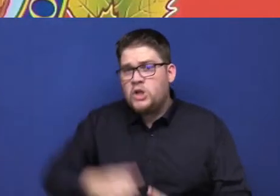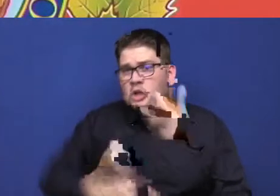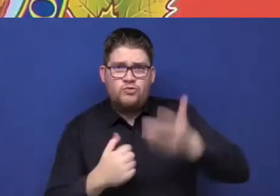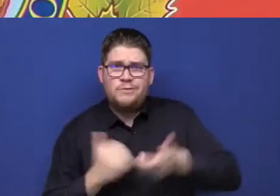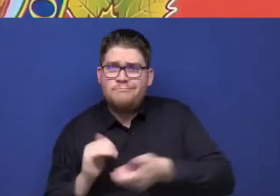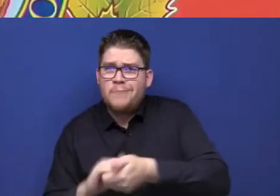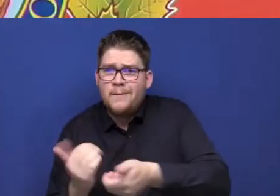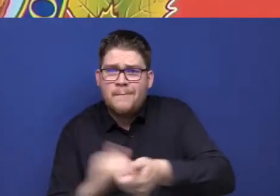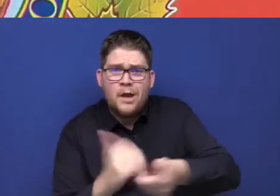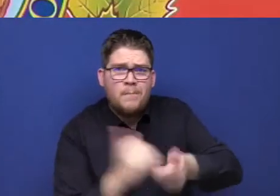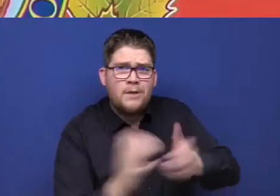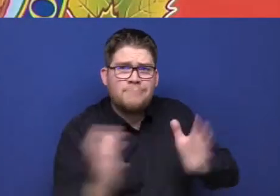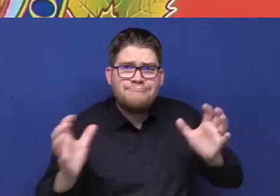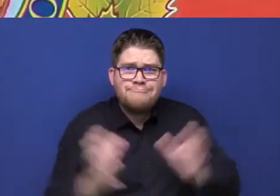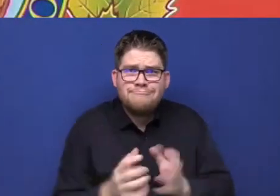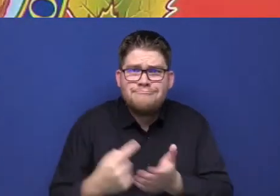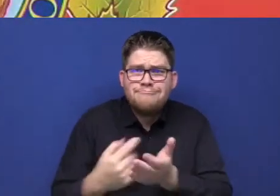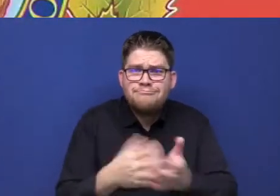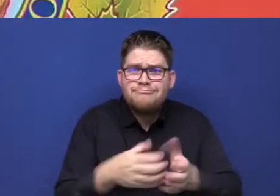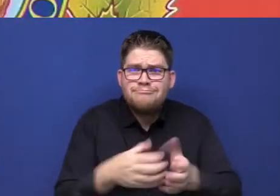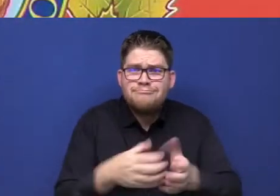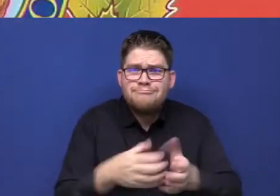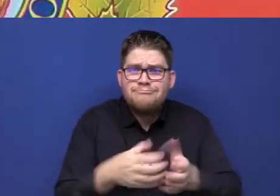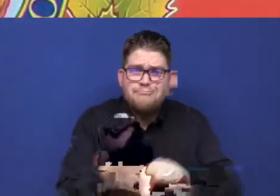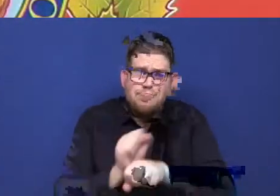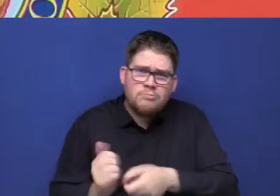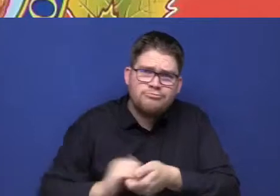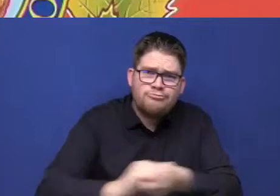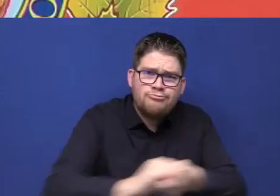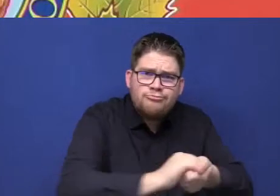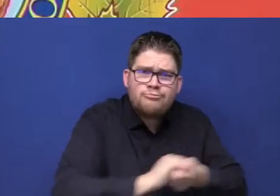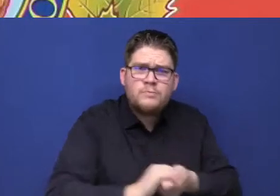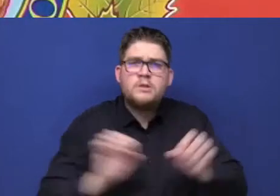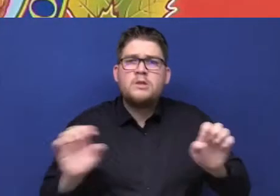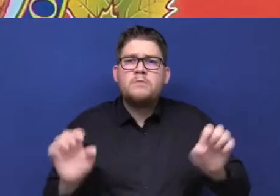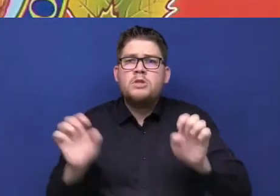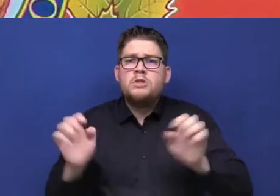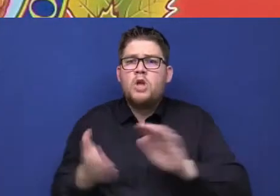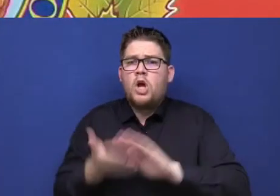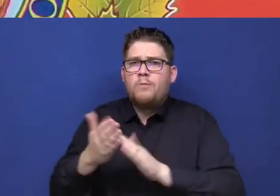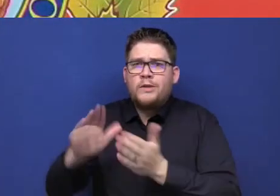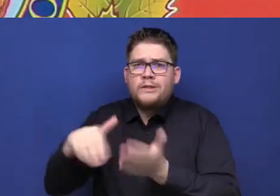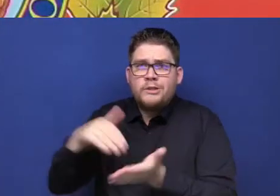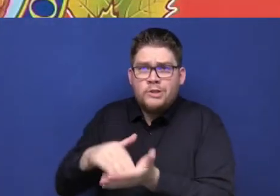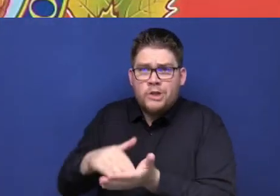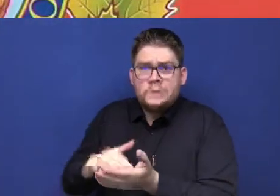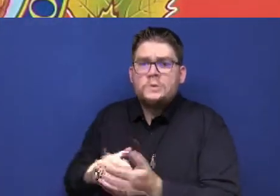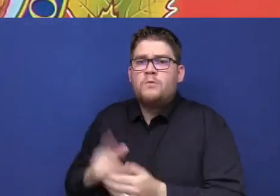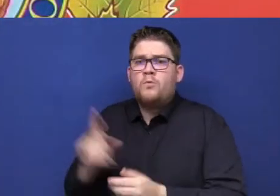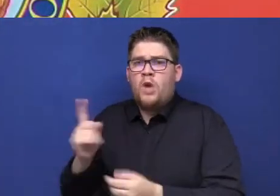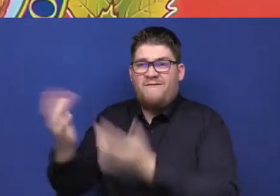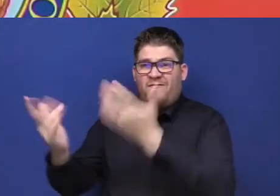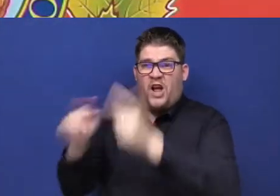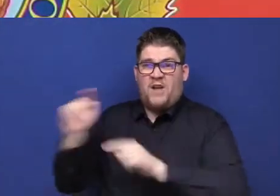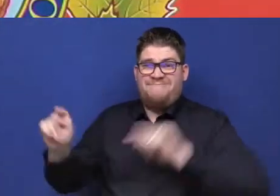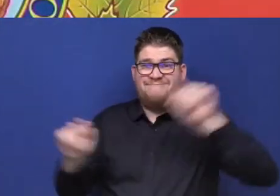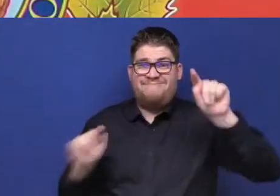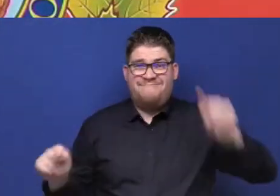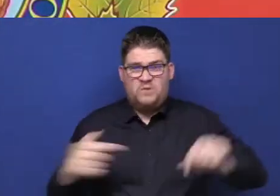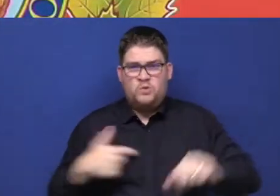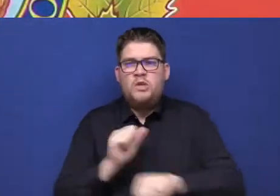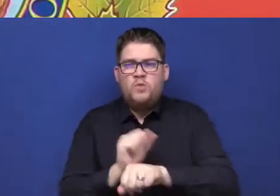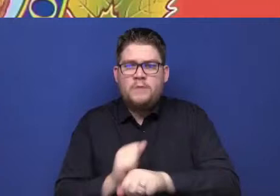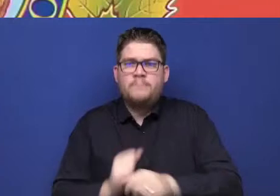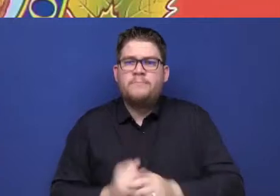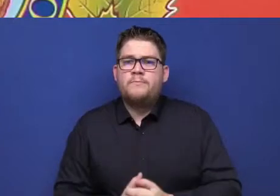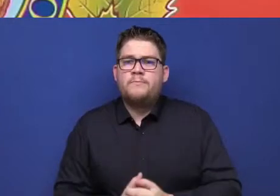checks that are being manned by private security and MODI personnel. So I know that there have been some concerns with not